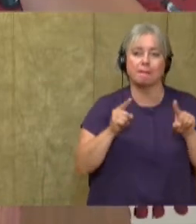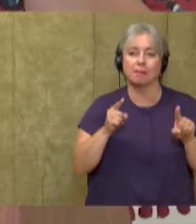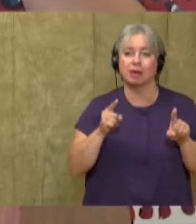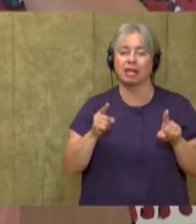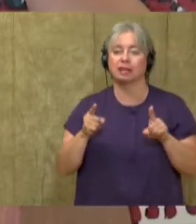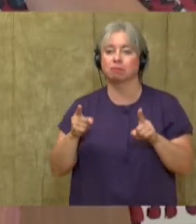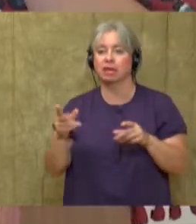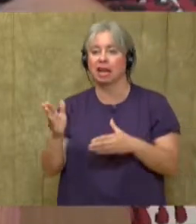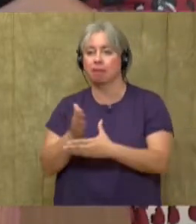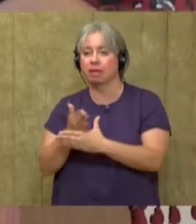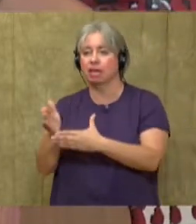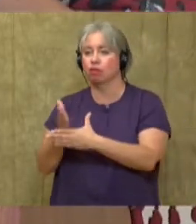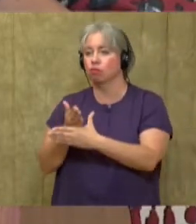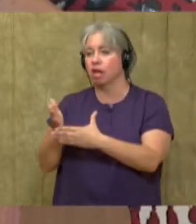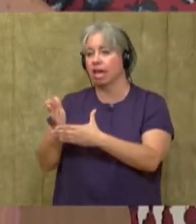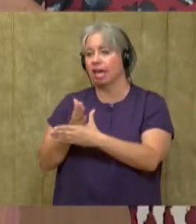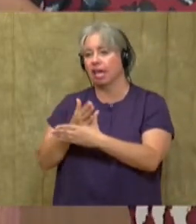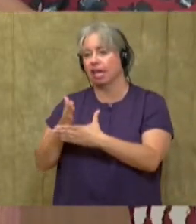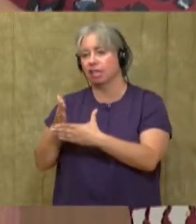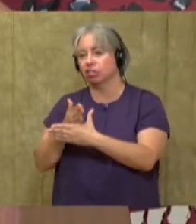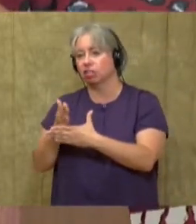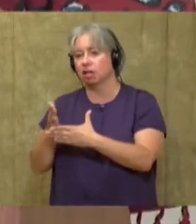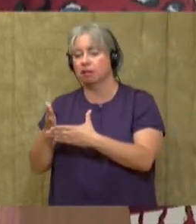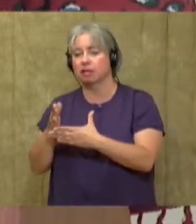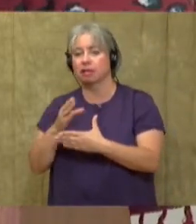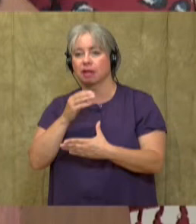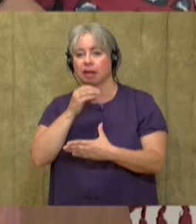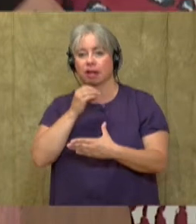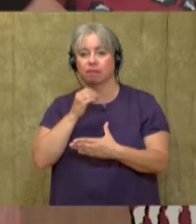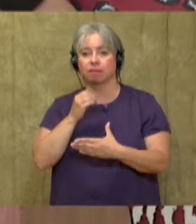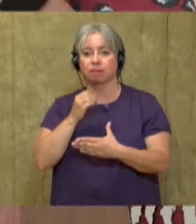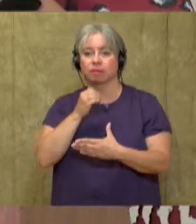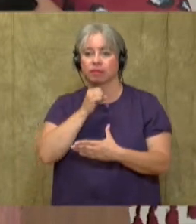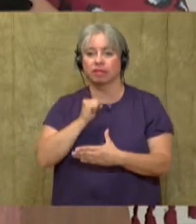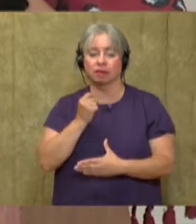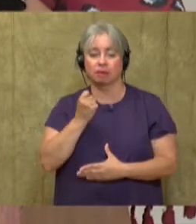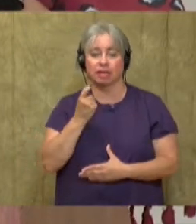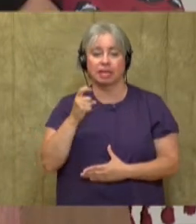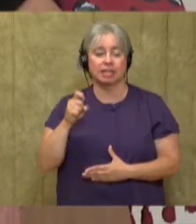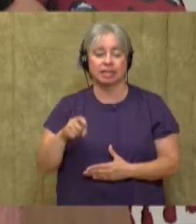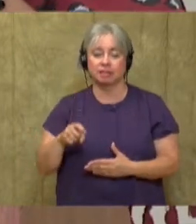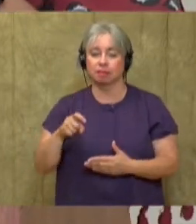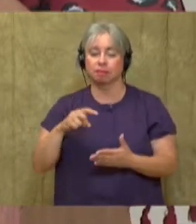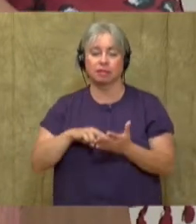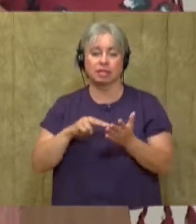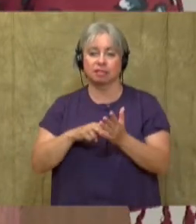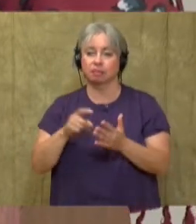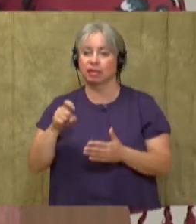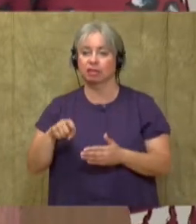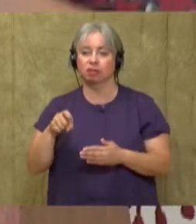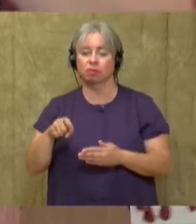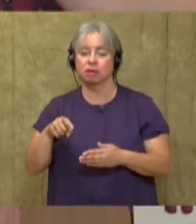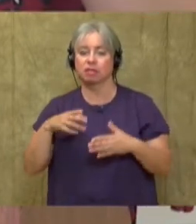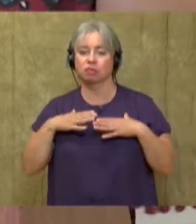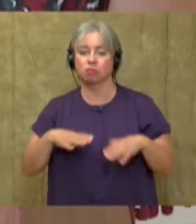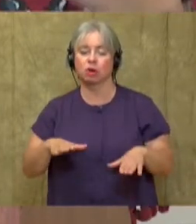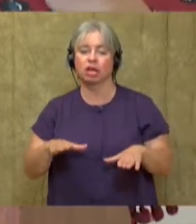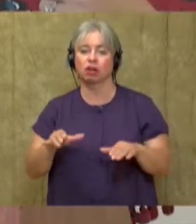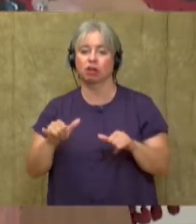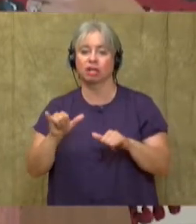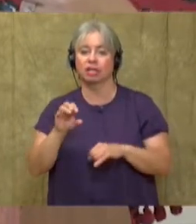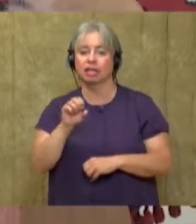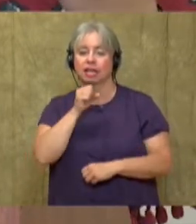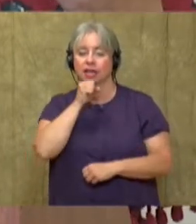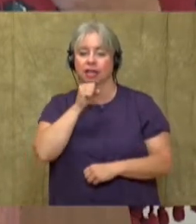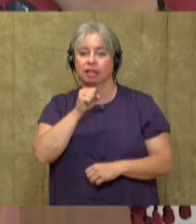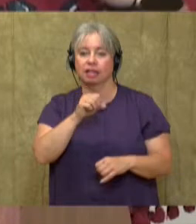particular range. But just because I'm 11 doesn't mean I have to wear a 6. Just because I'm an 11 doesn't mean I have to wear a